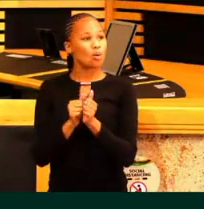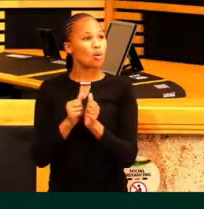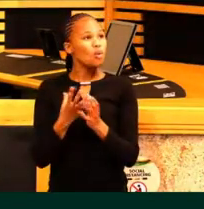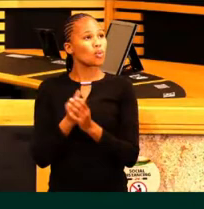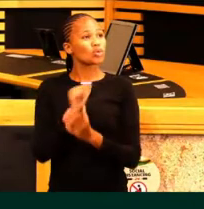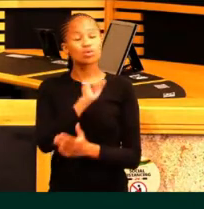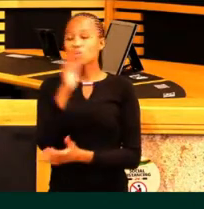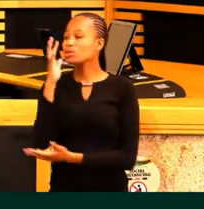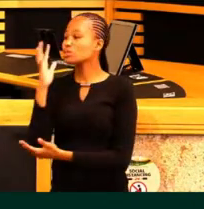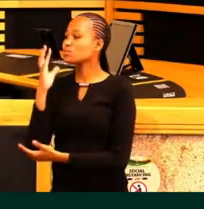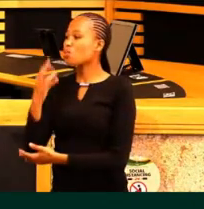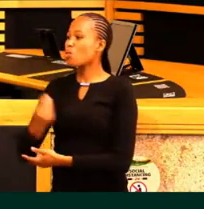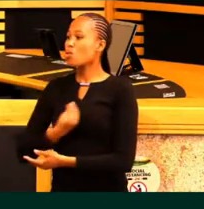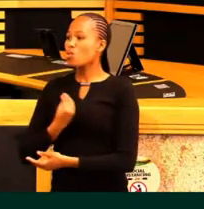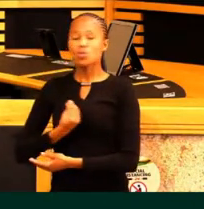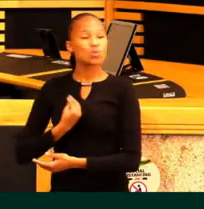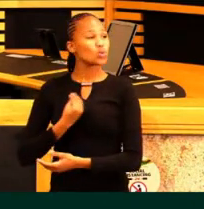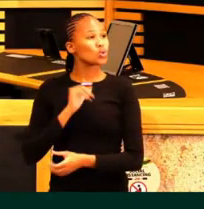speaker